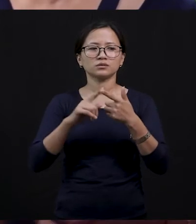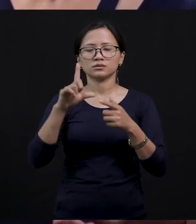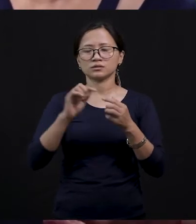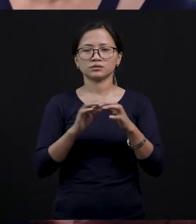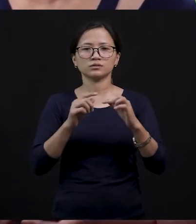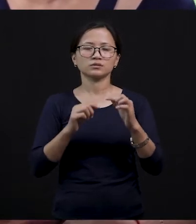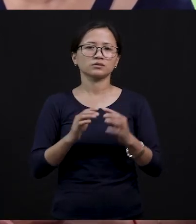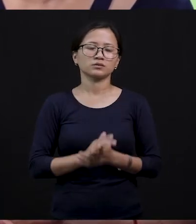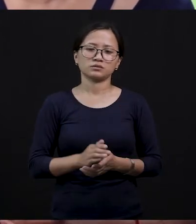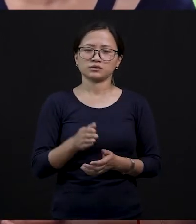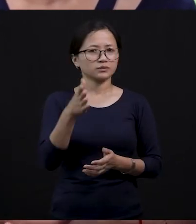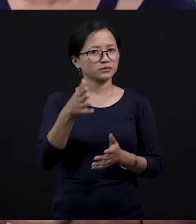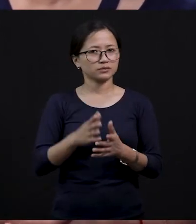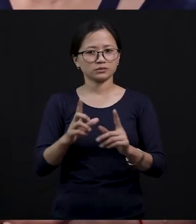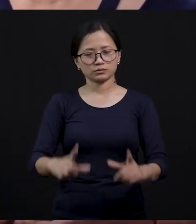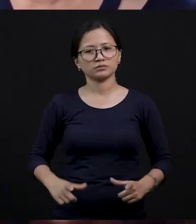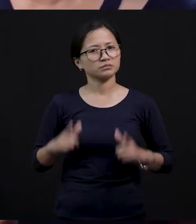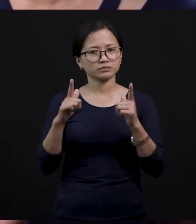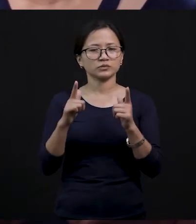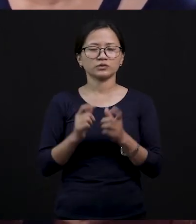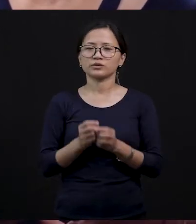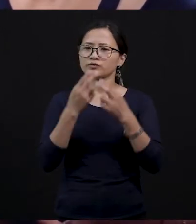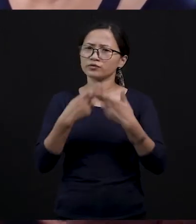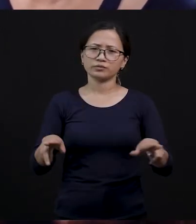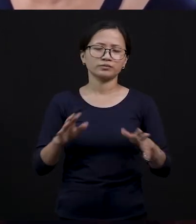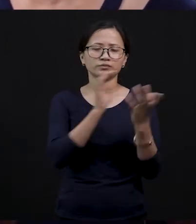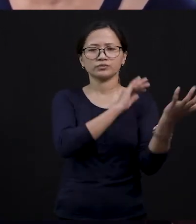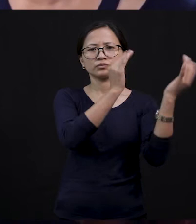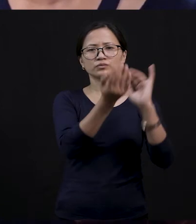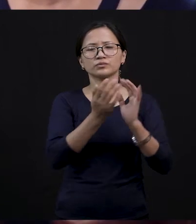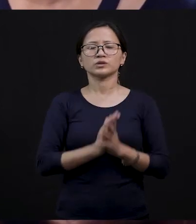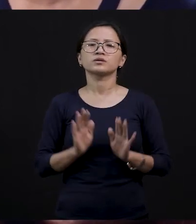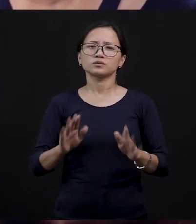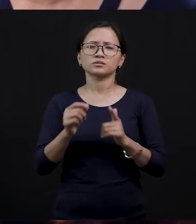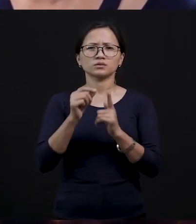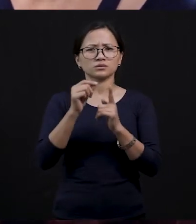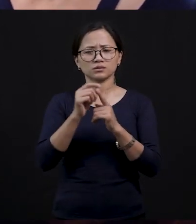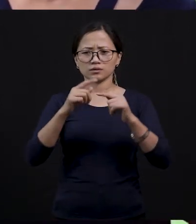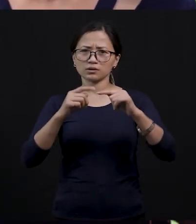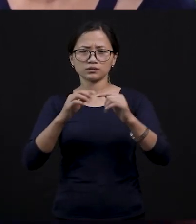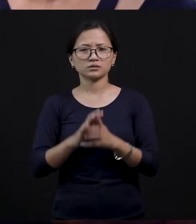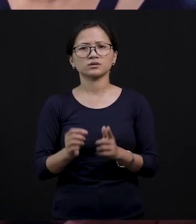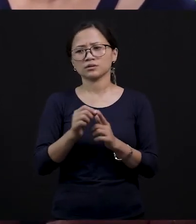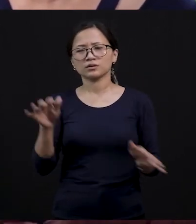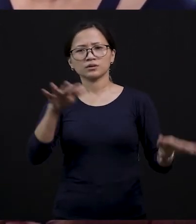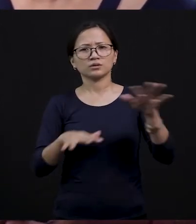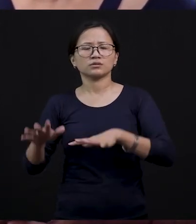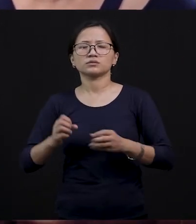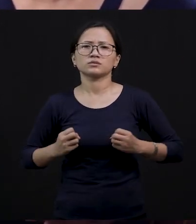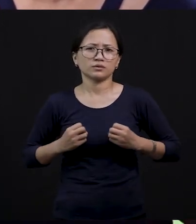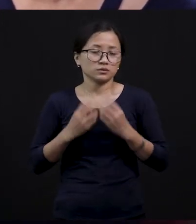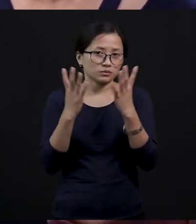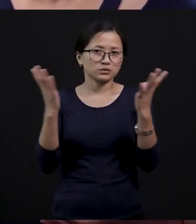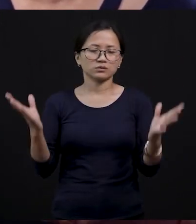elections, you are not living in a free world. Elections are kind of a platform where you express your opinions.